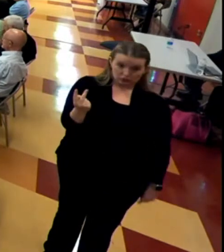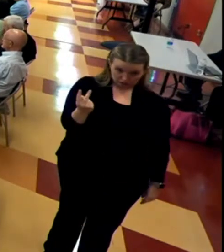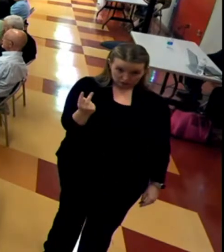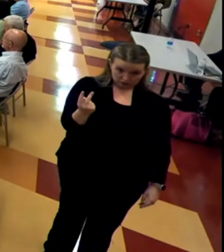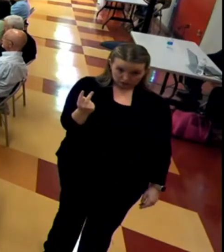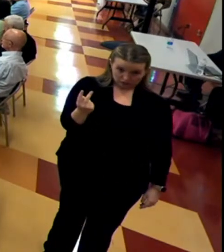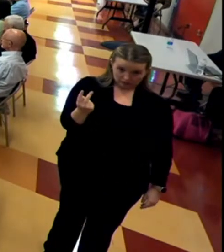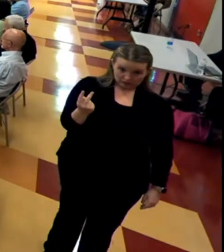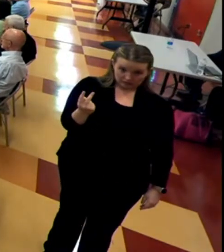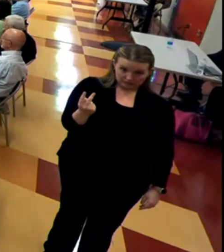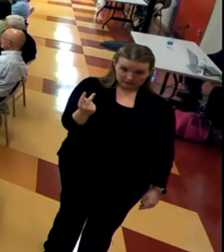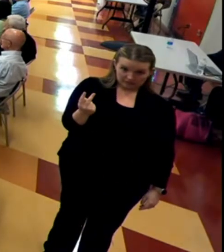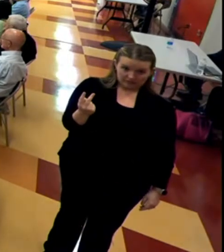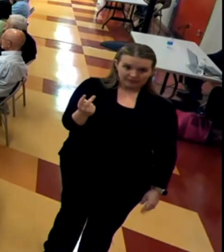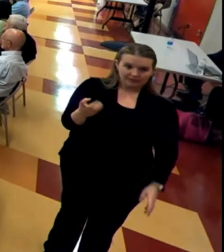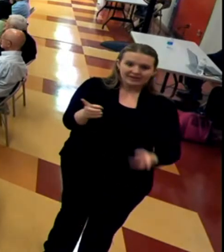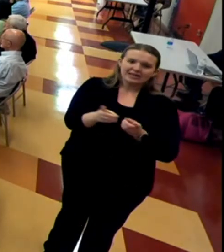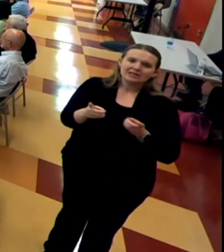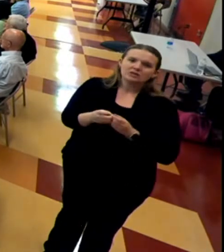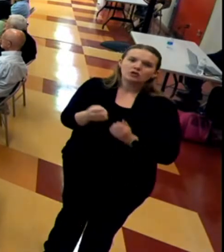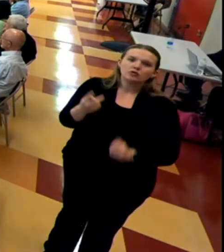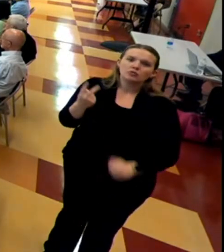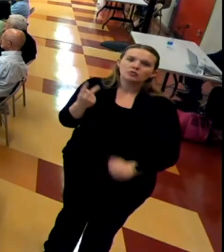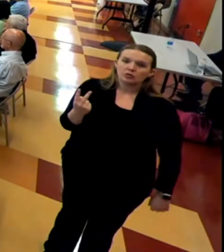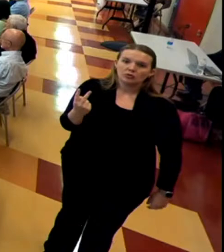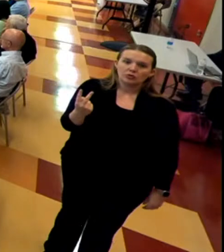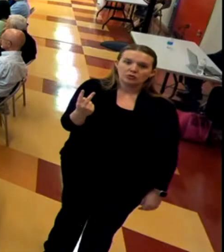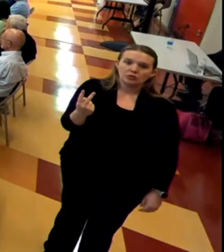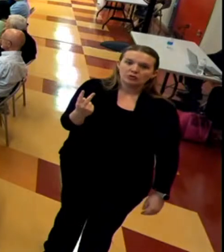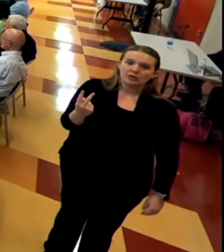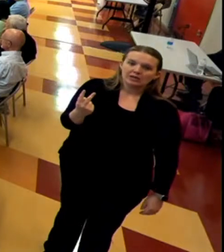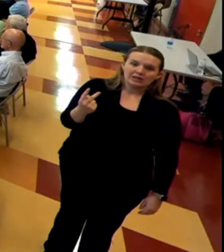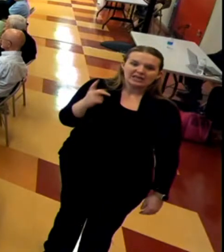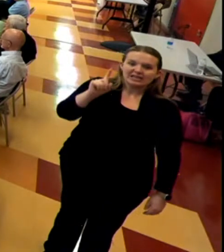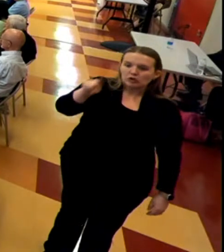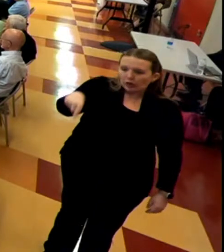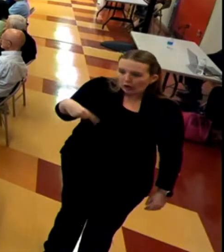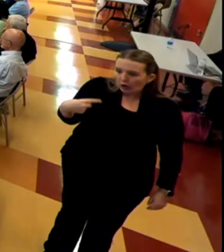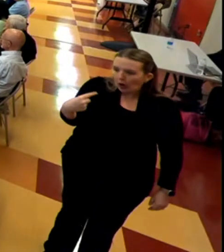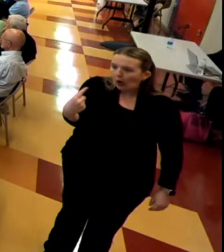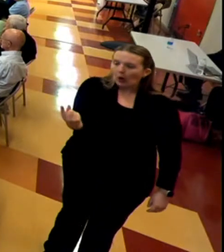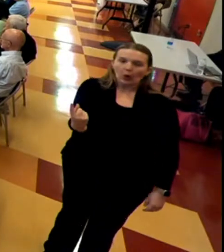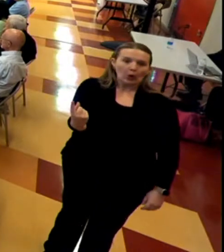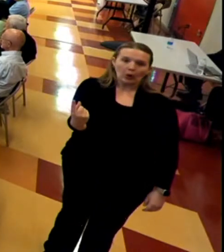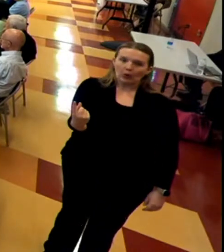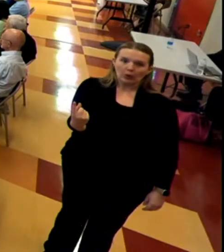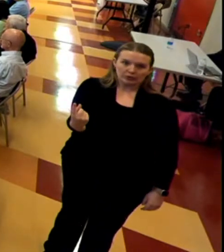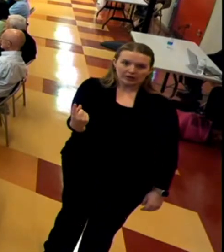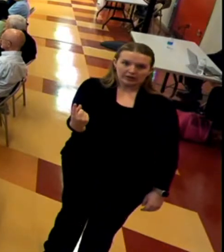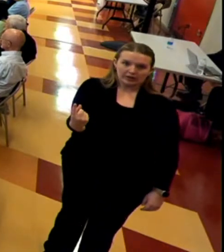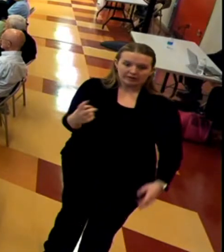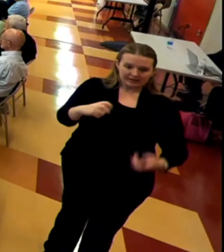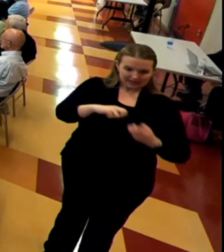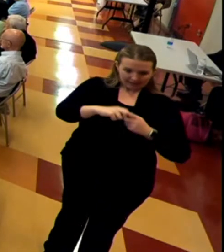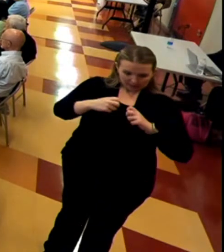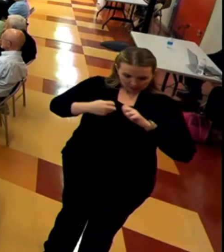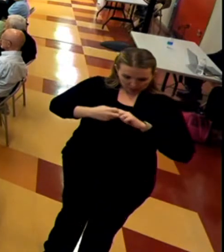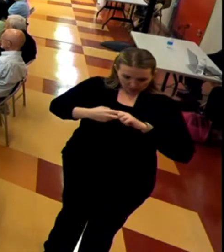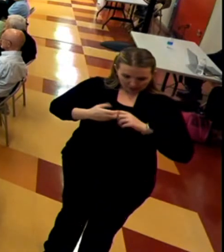it's District 2, we're looking at the only one that's having this issue with our assets.